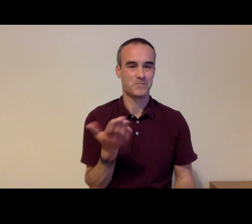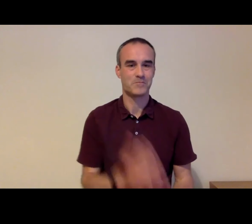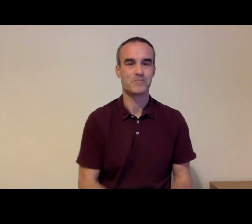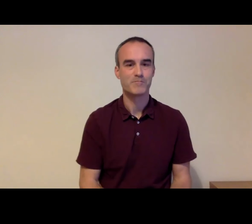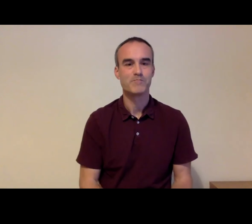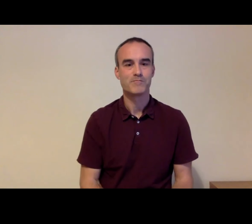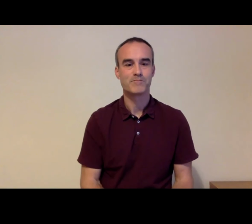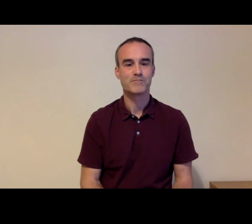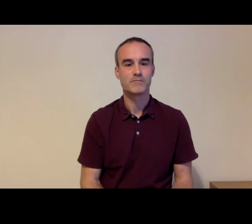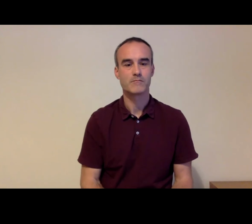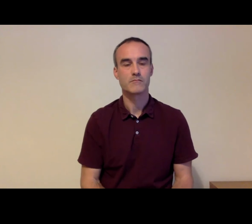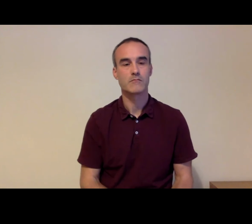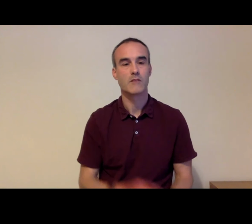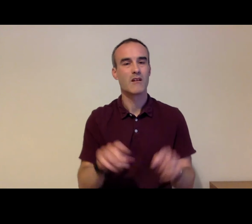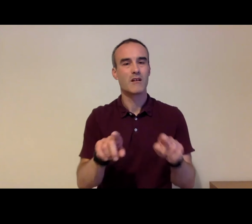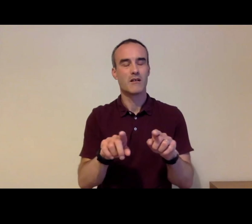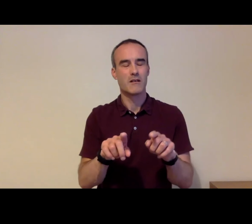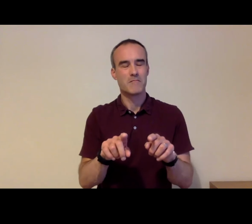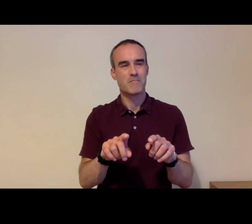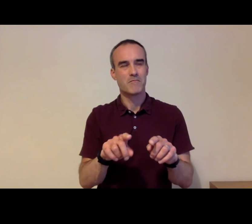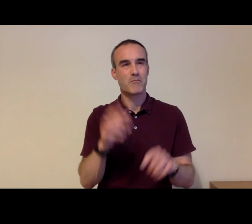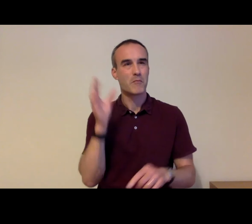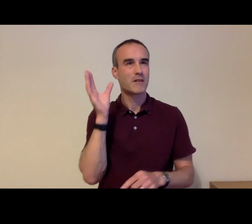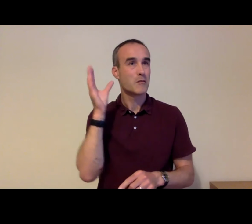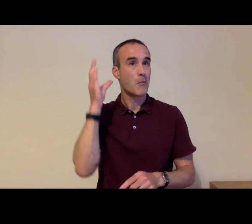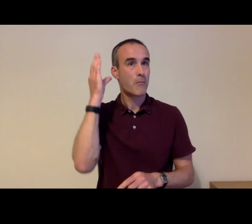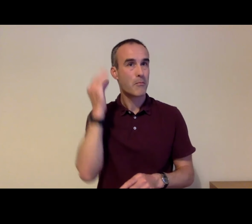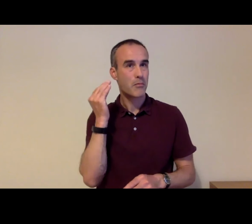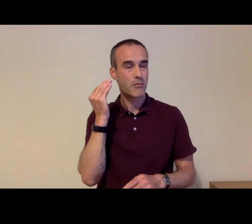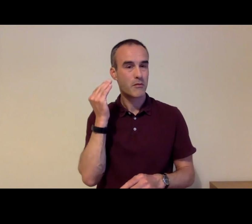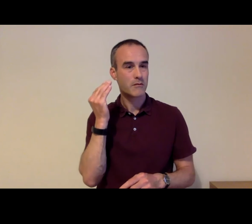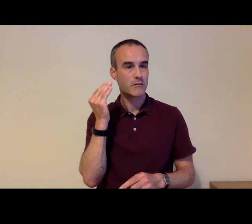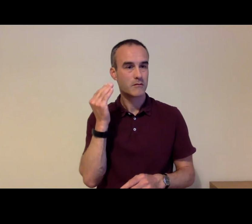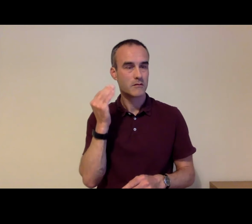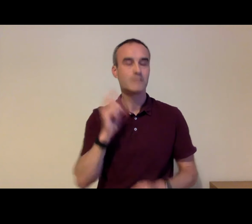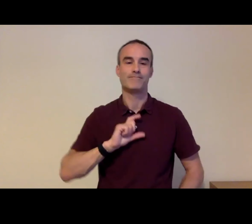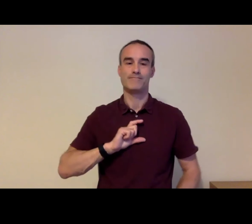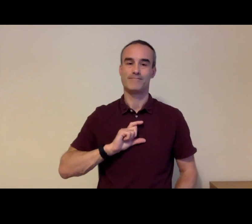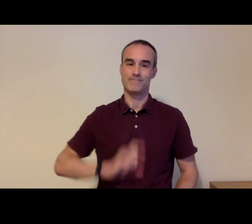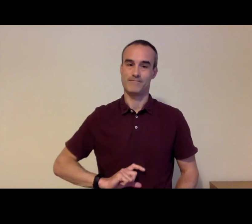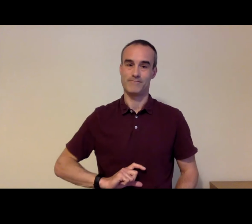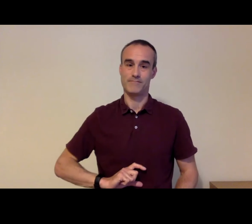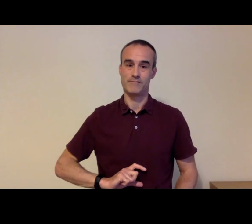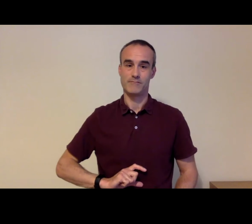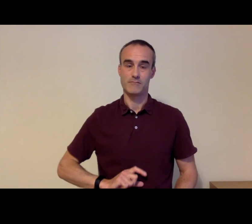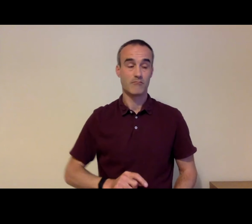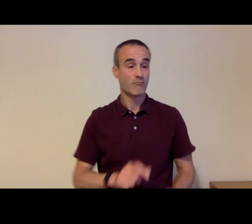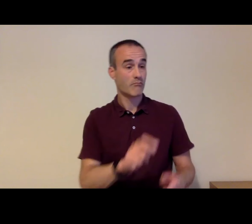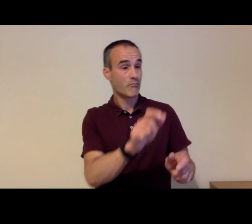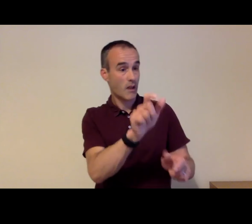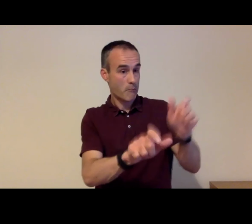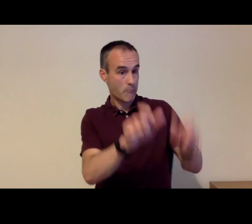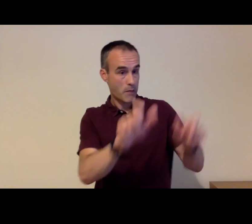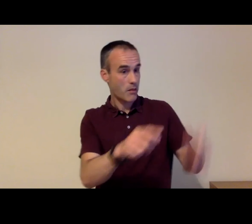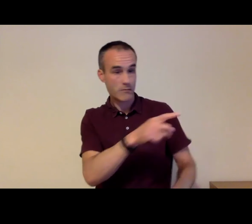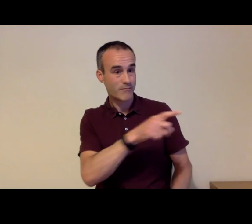There's a big impact on self-confidence. If people don't know you're deaf, you may be having a